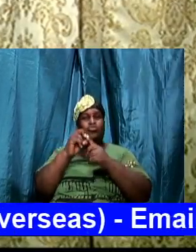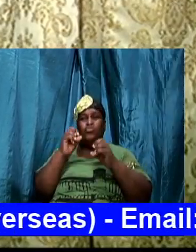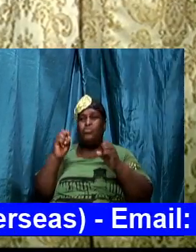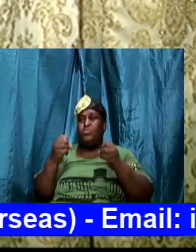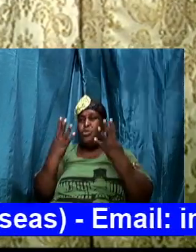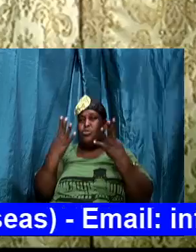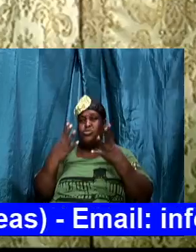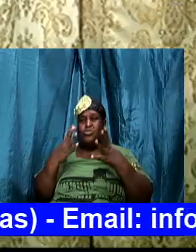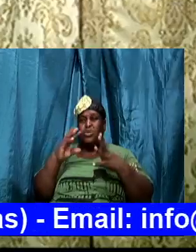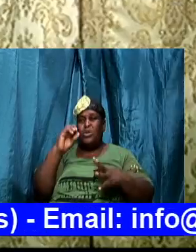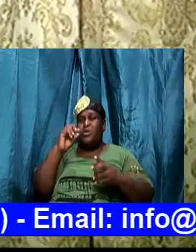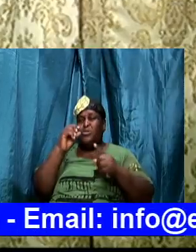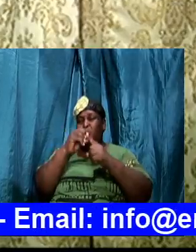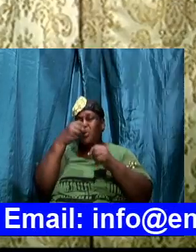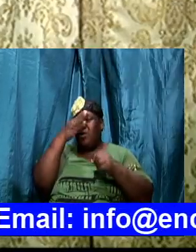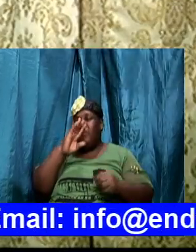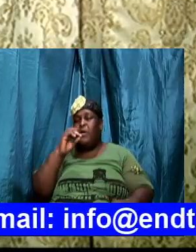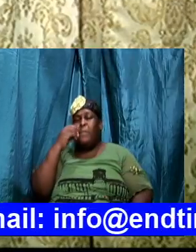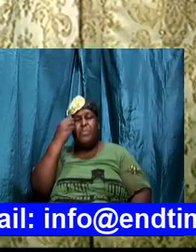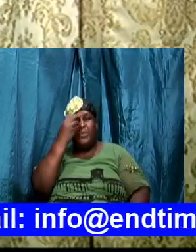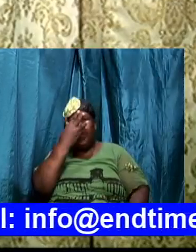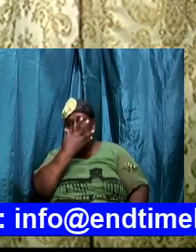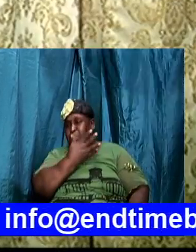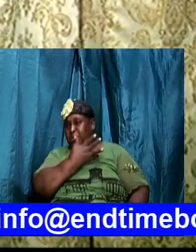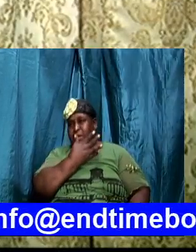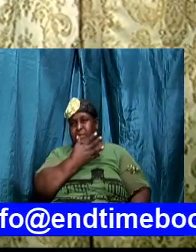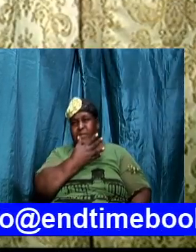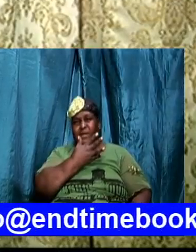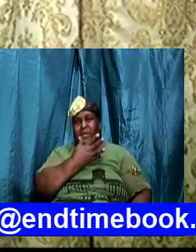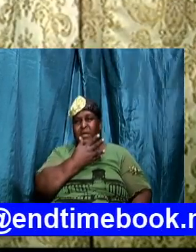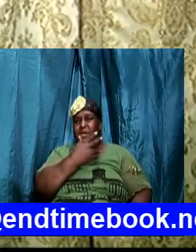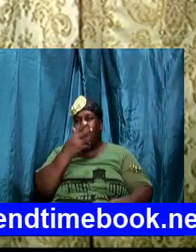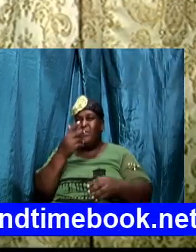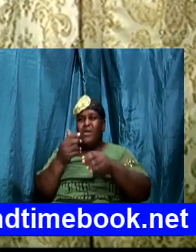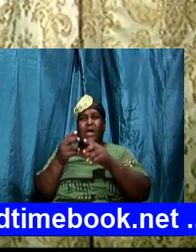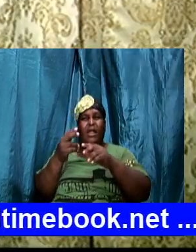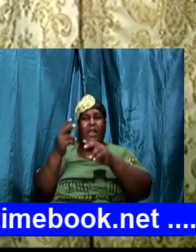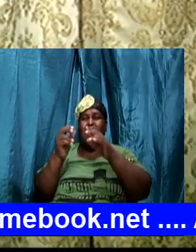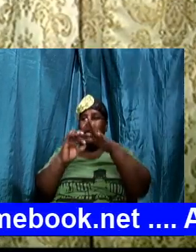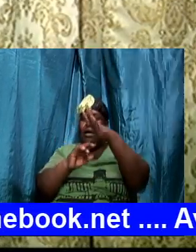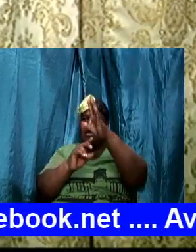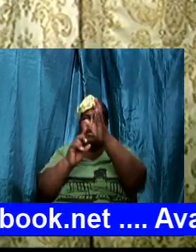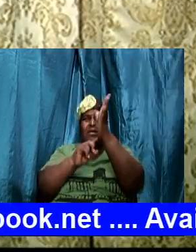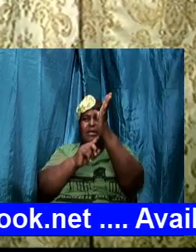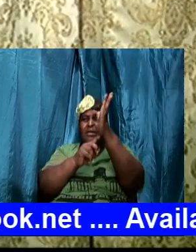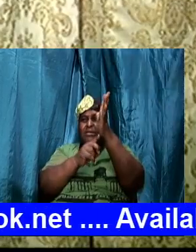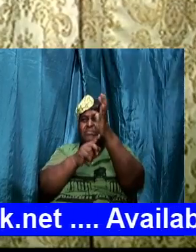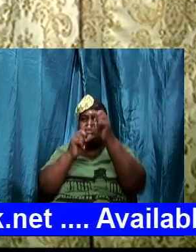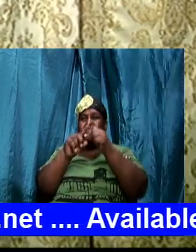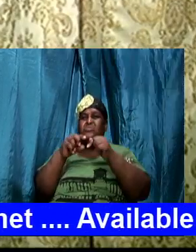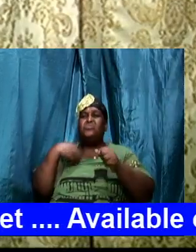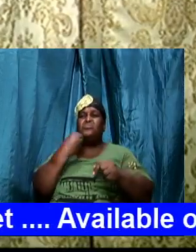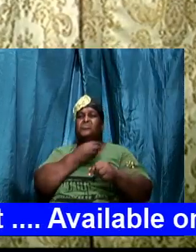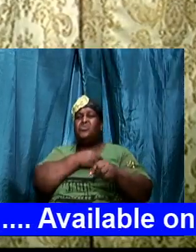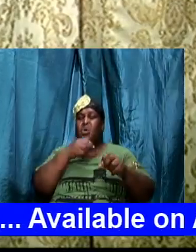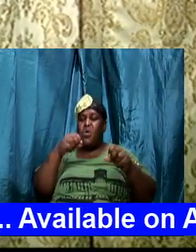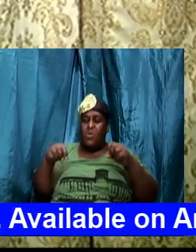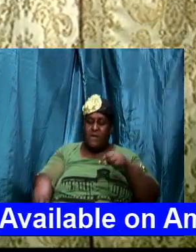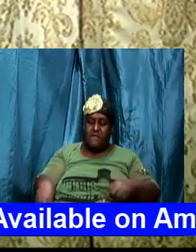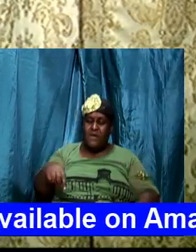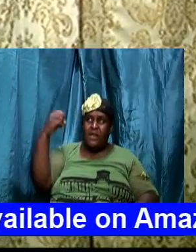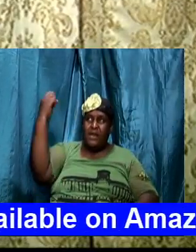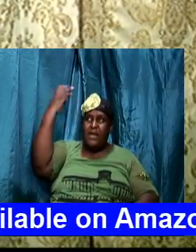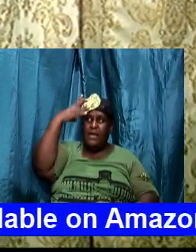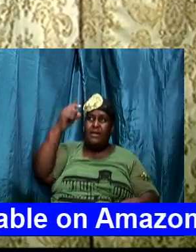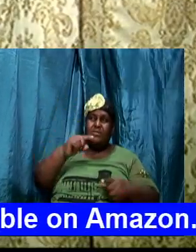are beautiful. Yes, they are lamps unto our feet. They are light unto our